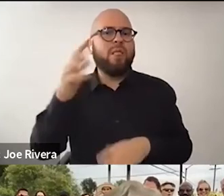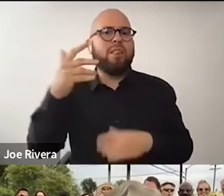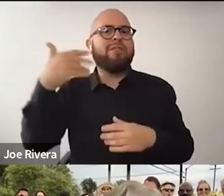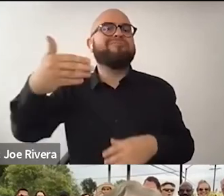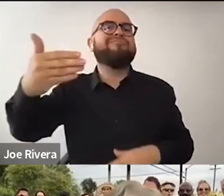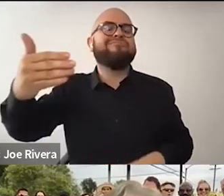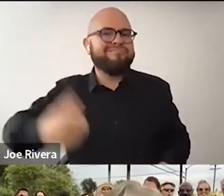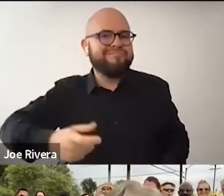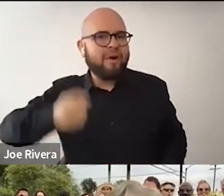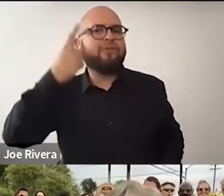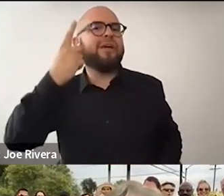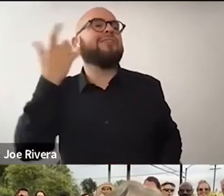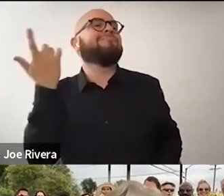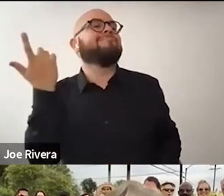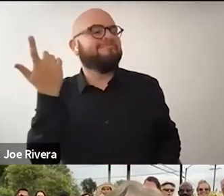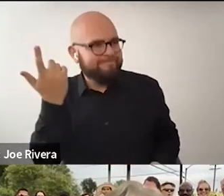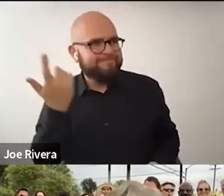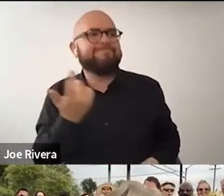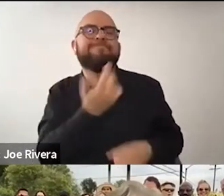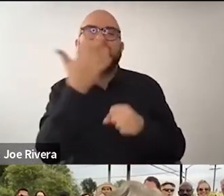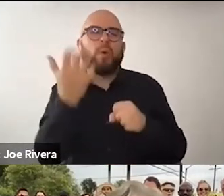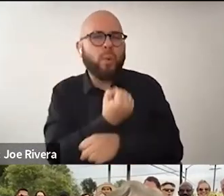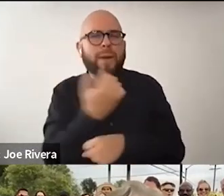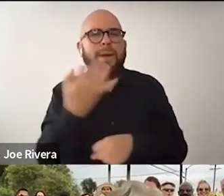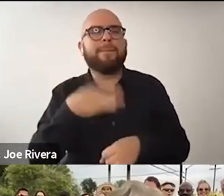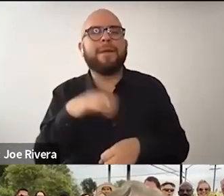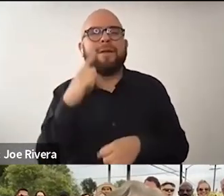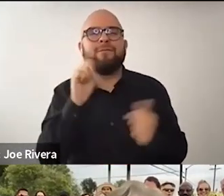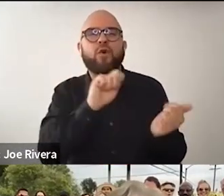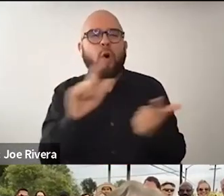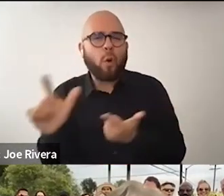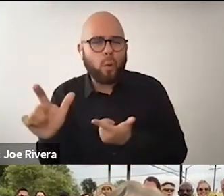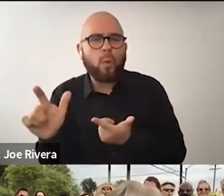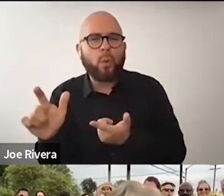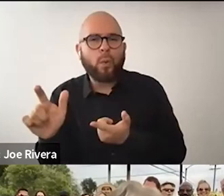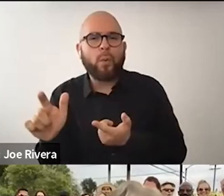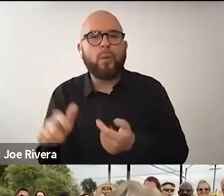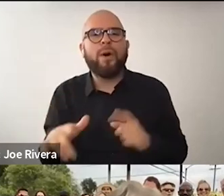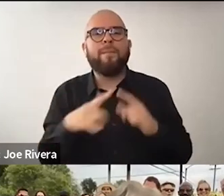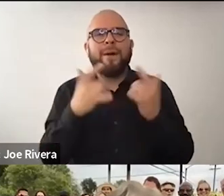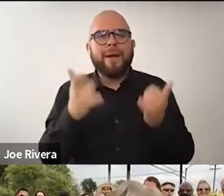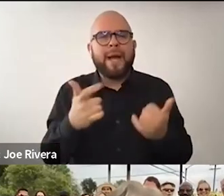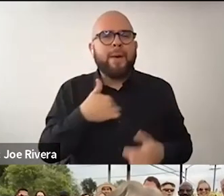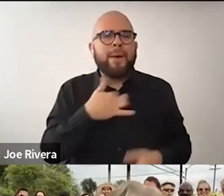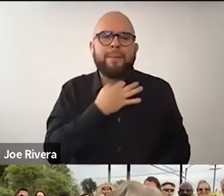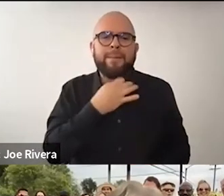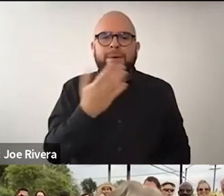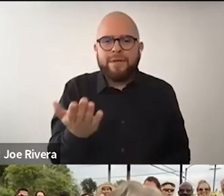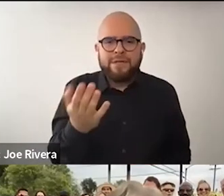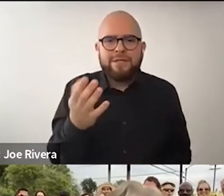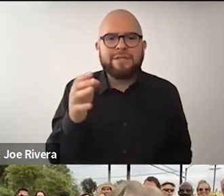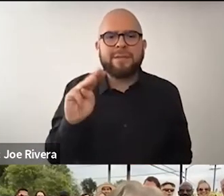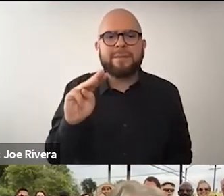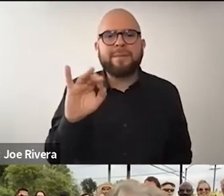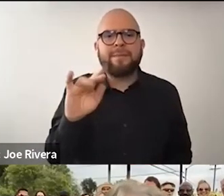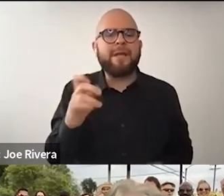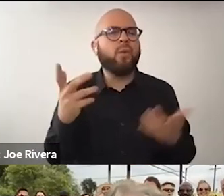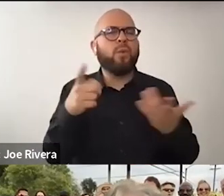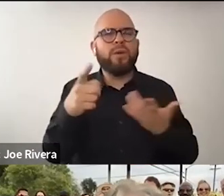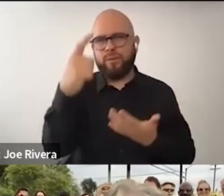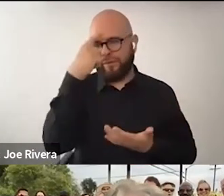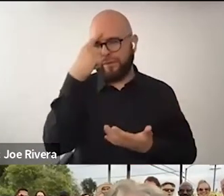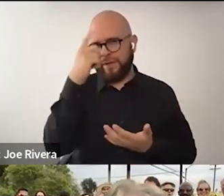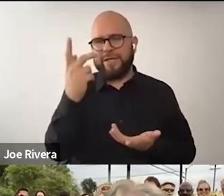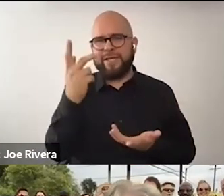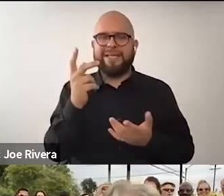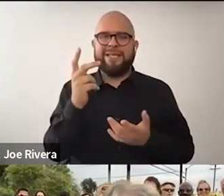you. What can workers do to ensure that their efforts to unionize are successful? Well, like